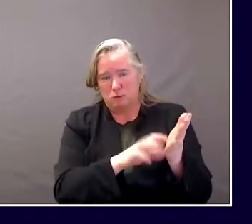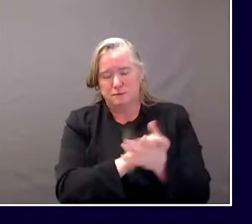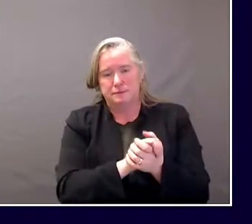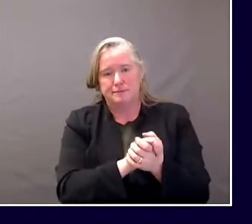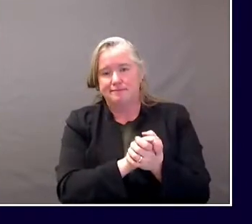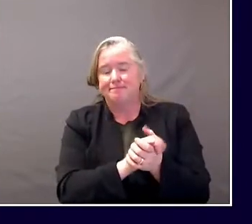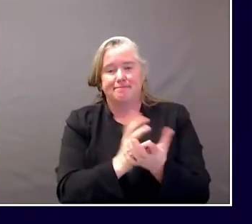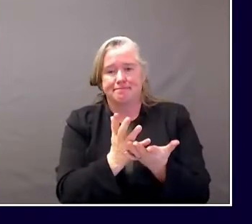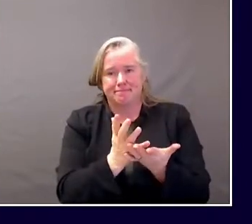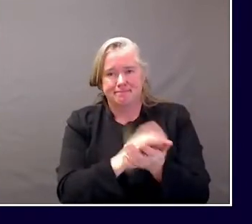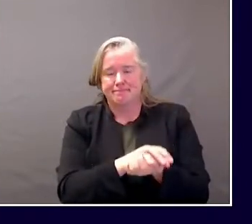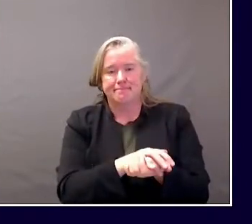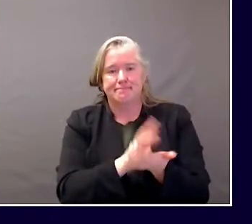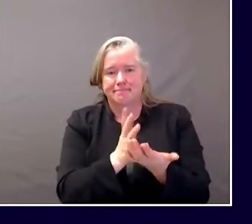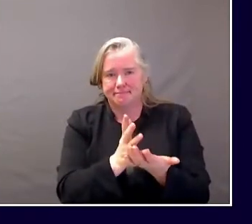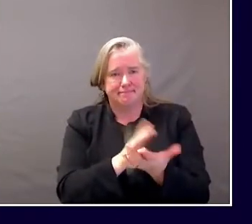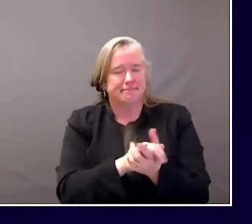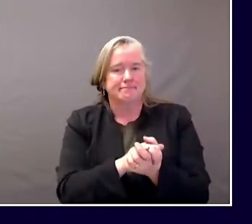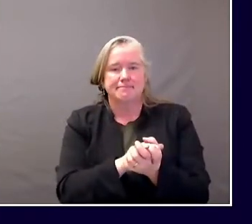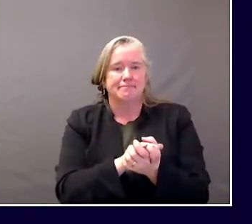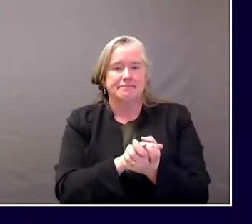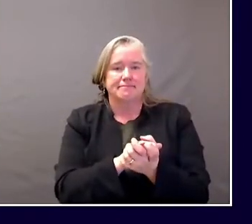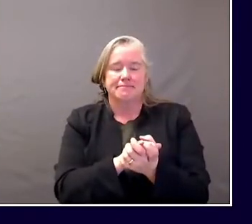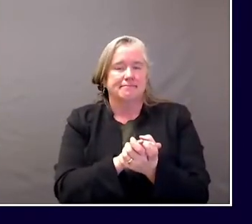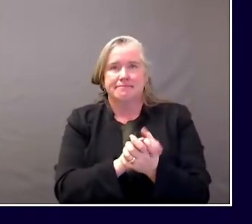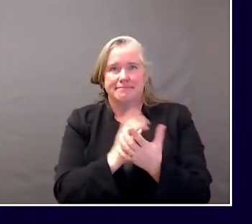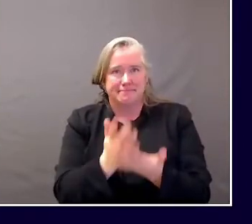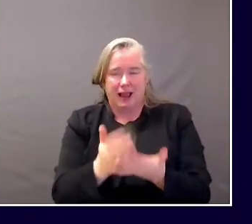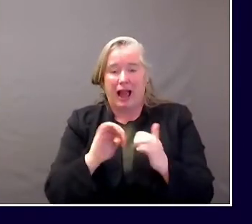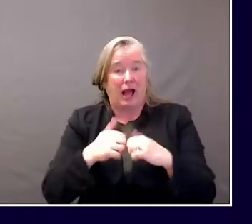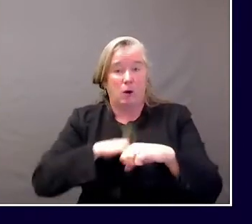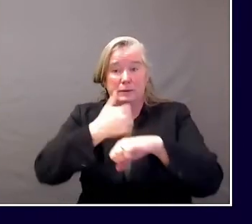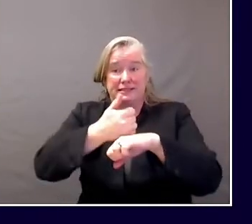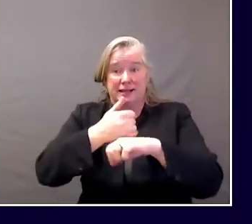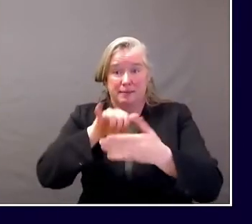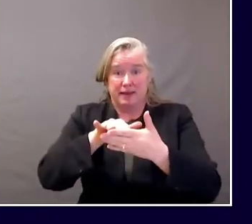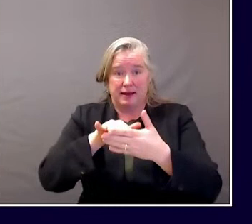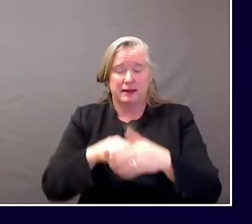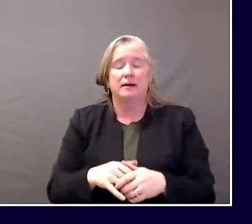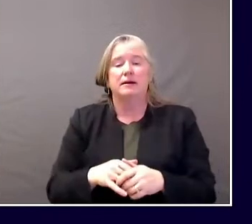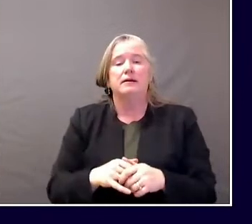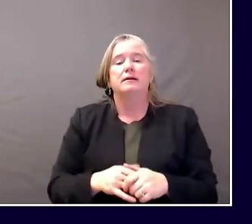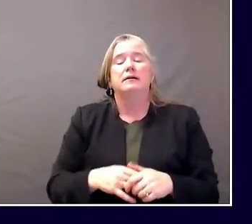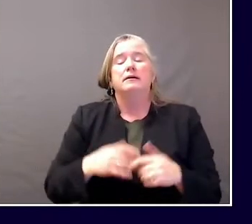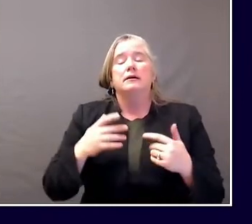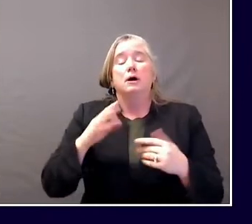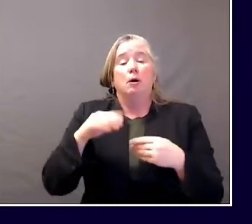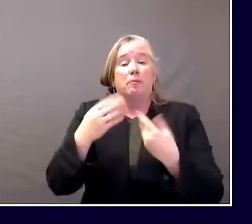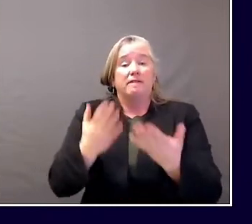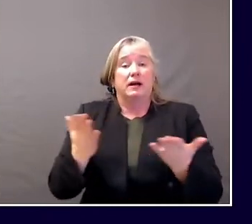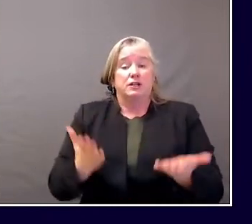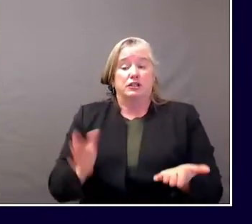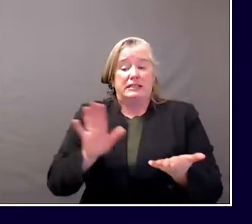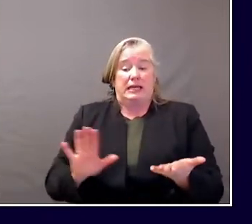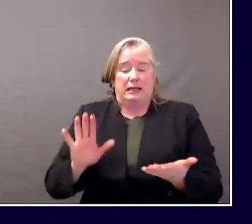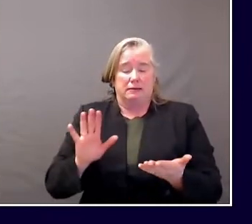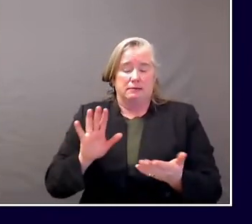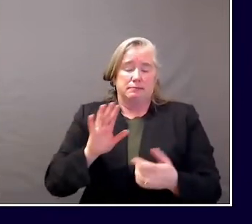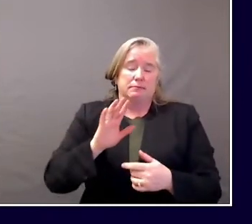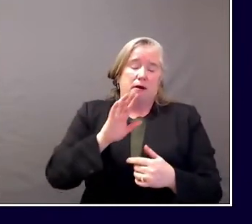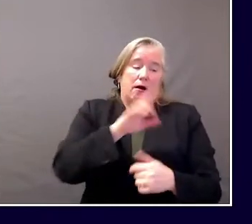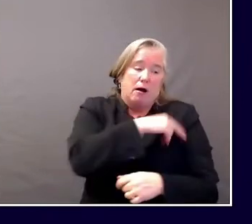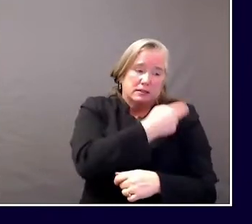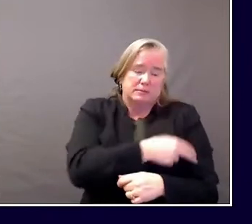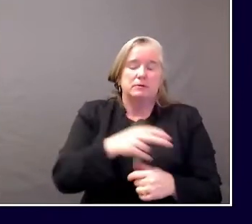a feature of how that program was structured. Providers in Maine, hospitals, primary care, EMS, they